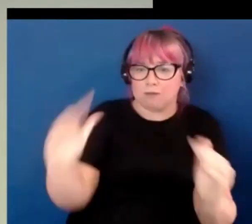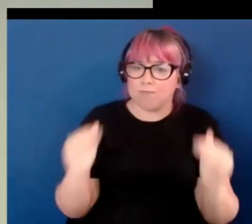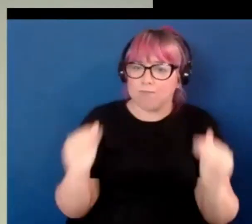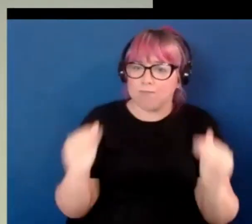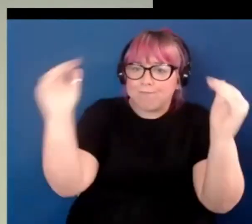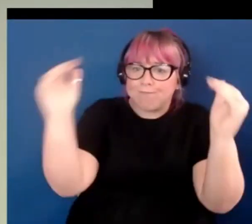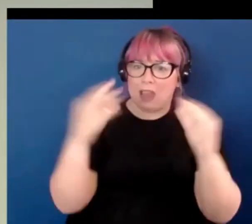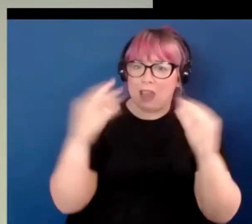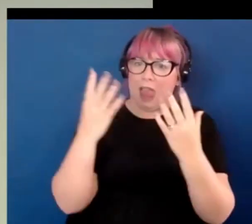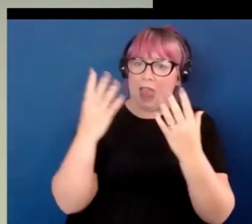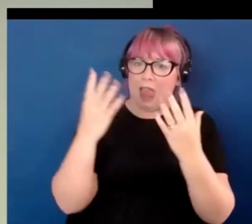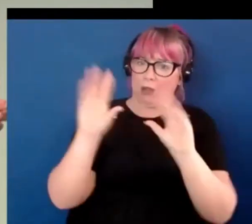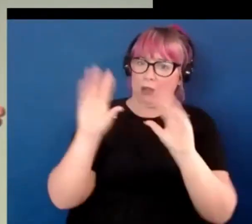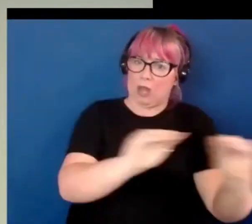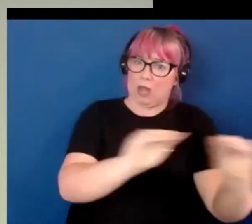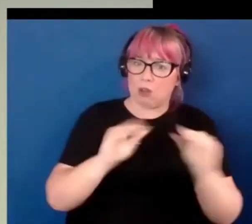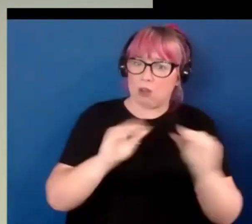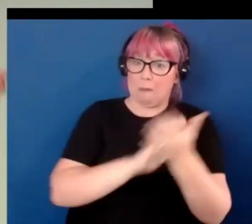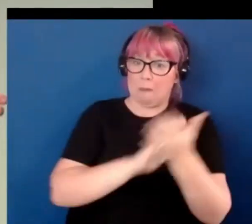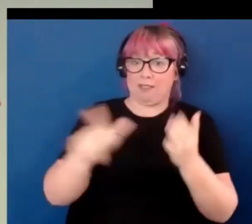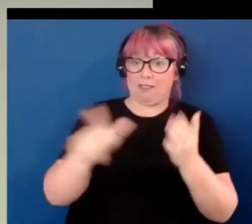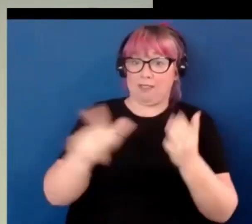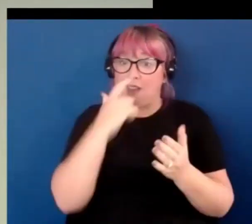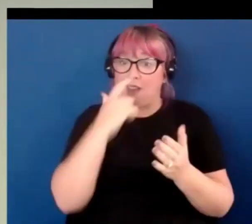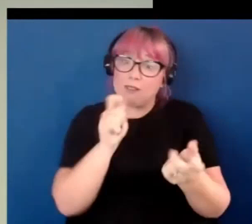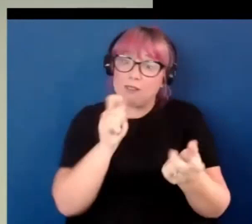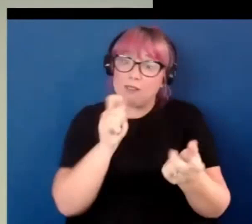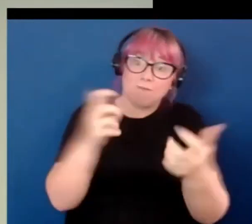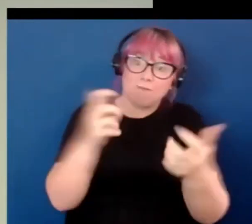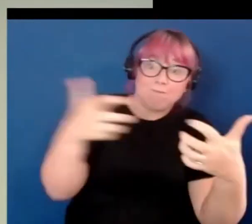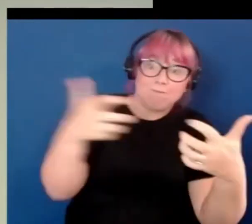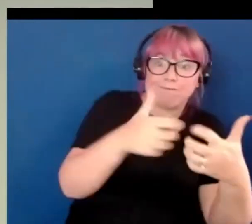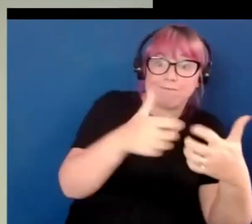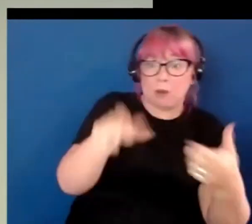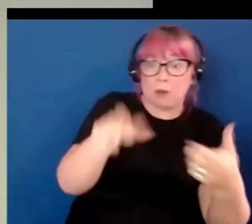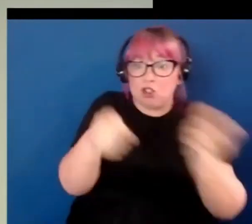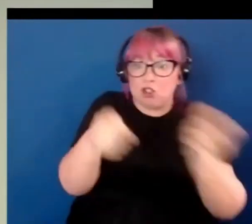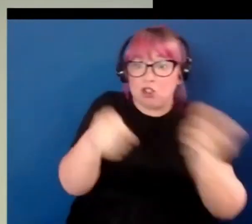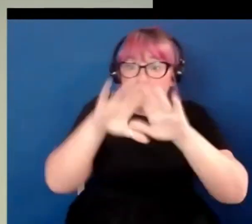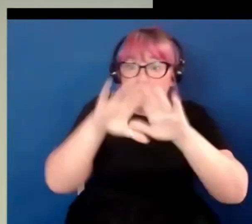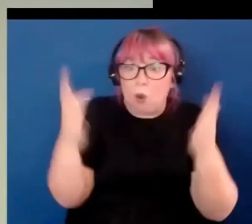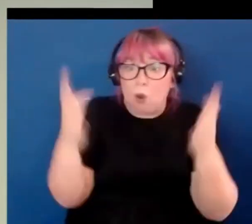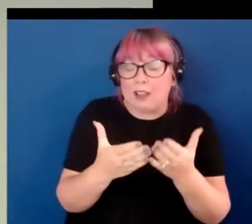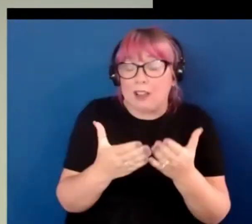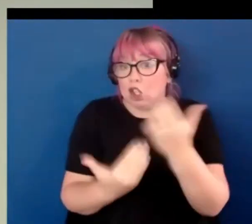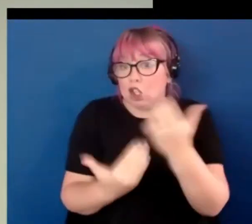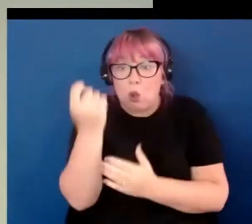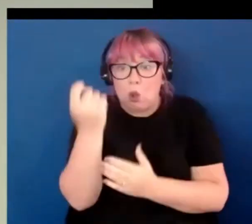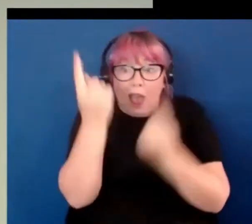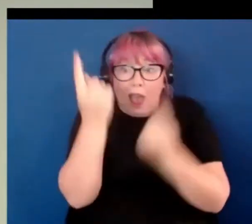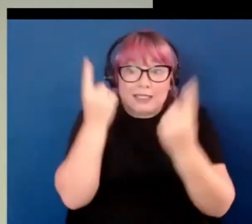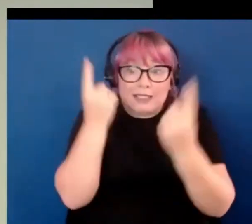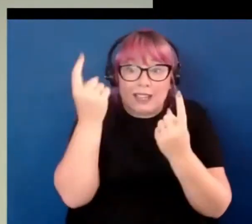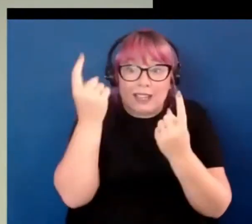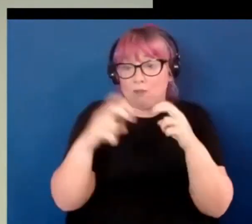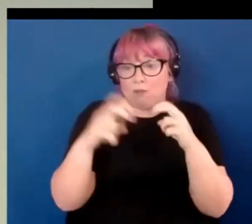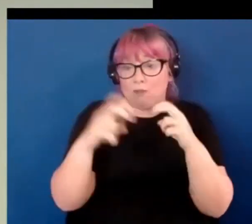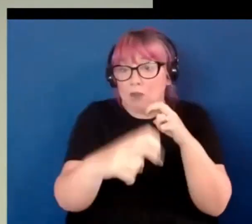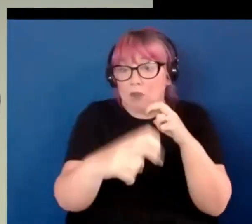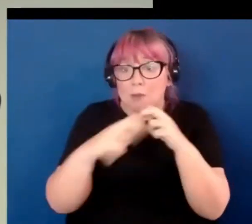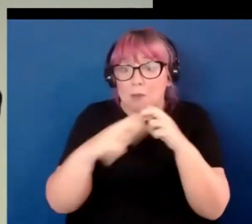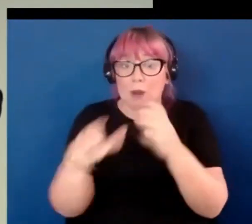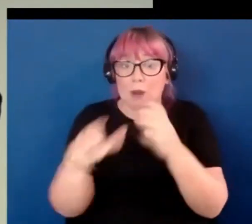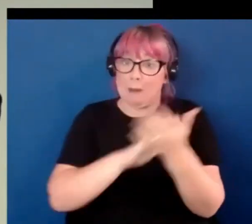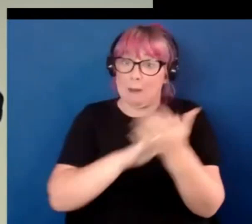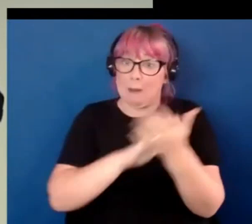changing world. Bringing in new ideas for transport that respond directly to the coronavirus crisis. And new